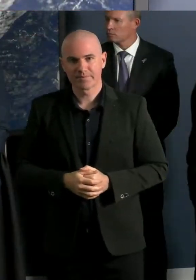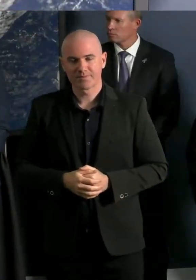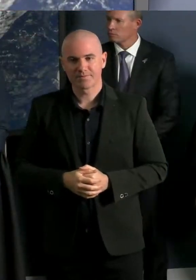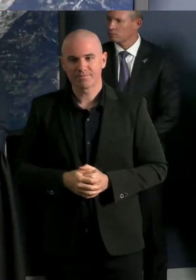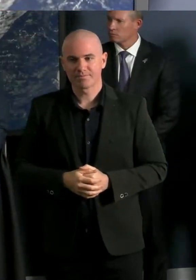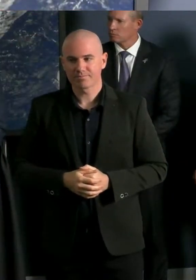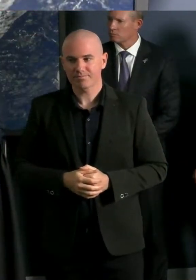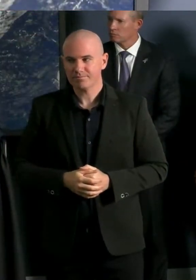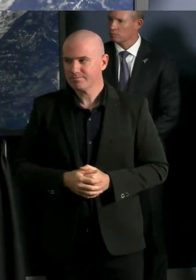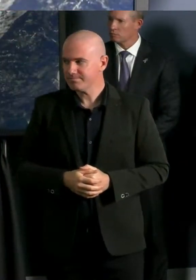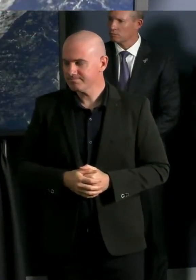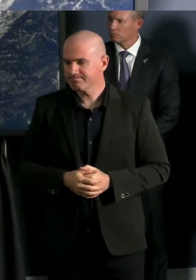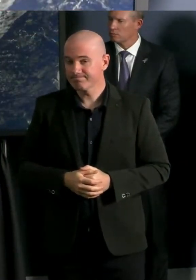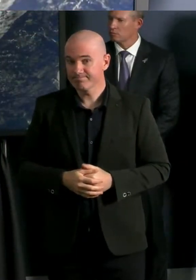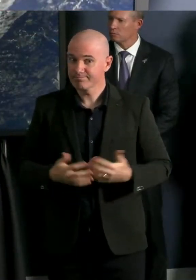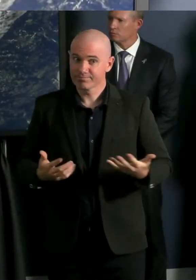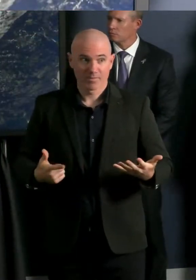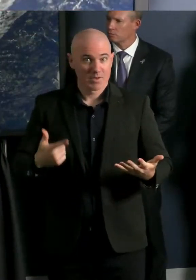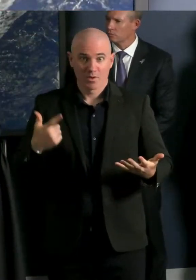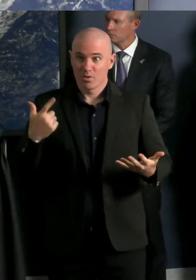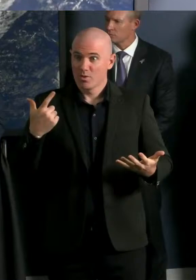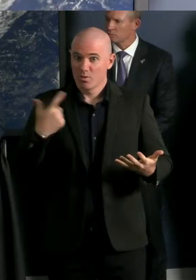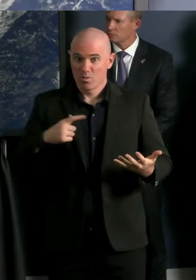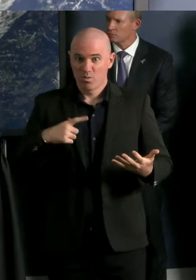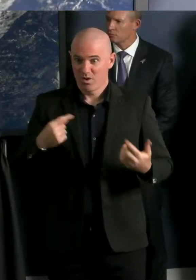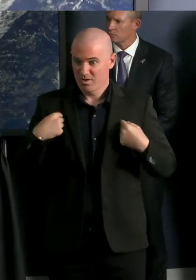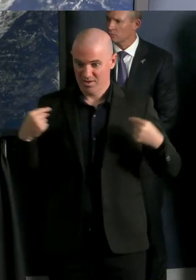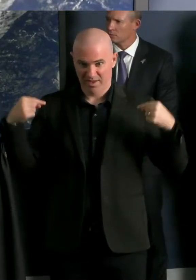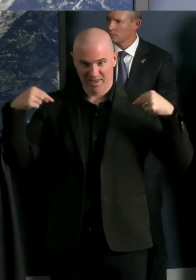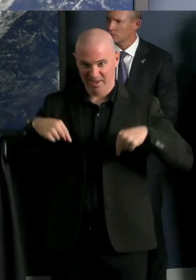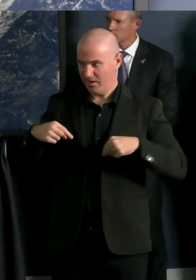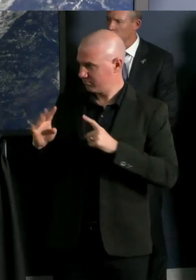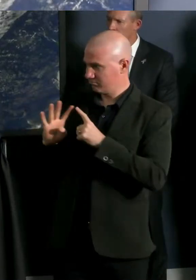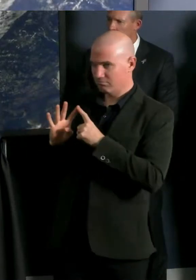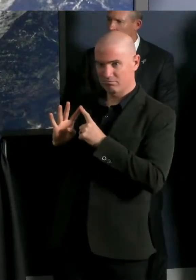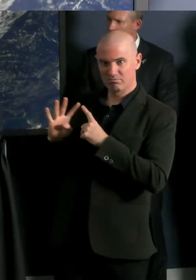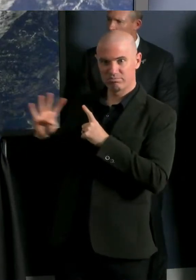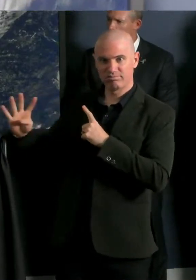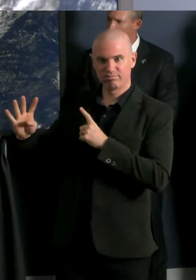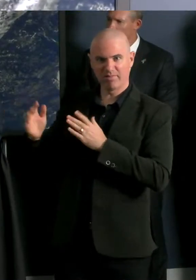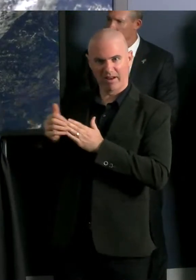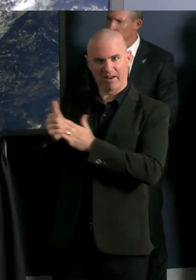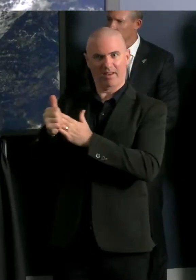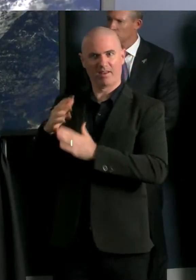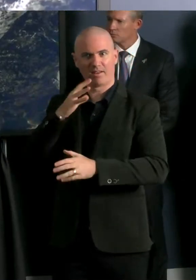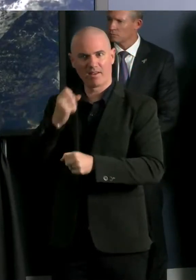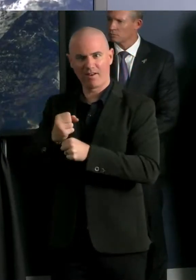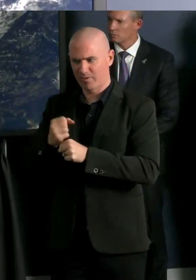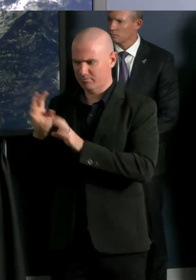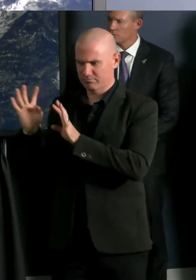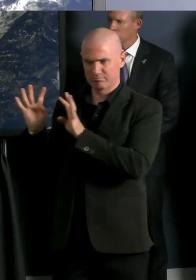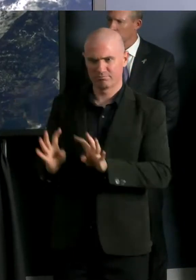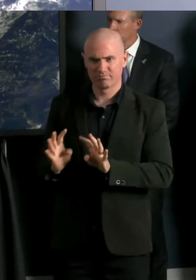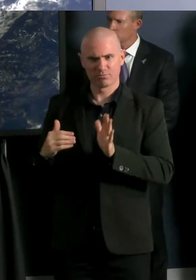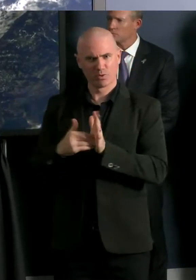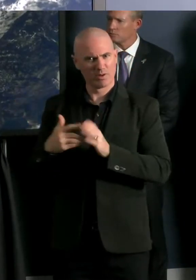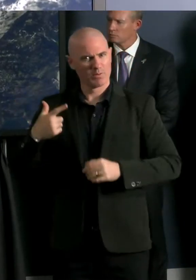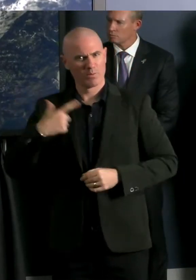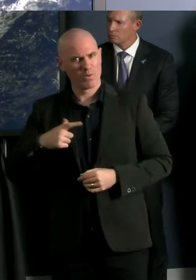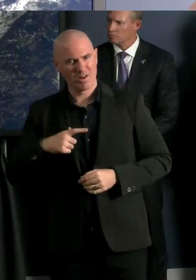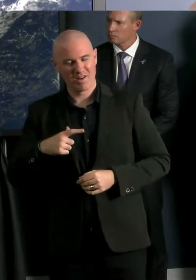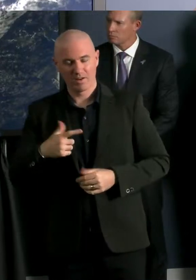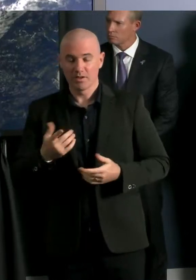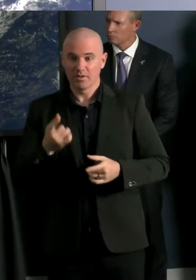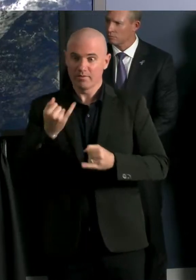The reason we're all here today, the reason all of these leaders are speaking here today is to impart some fundamentally important information and advice